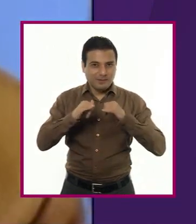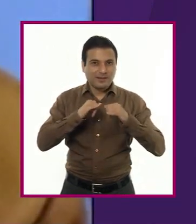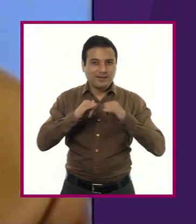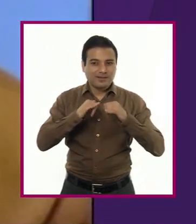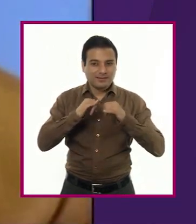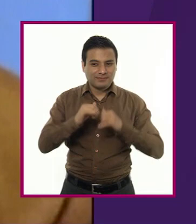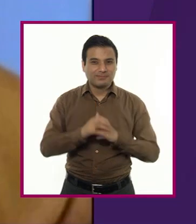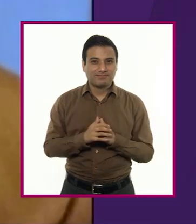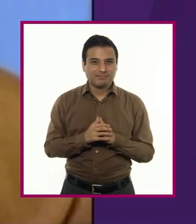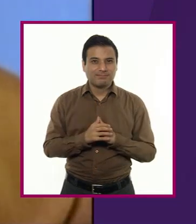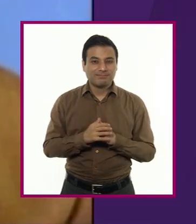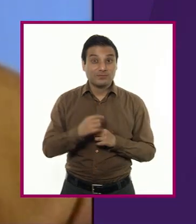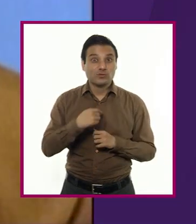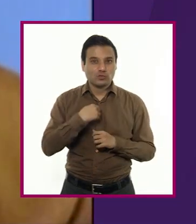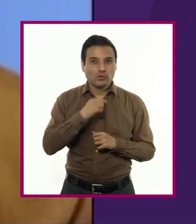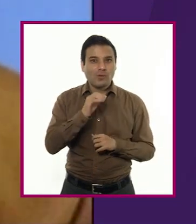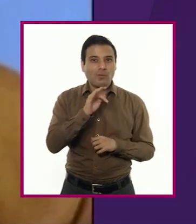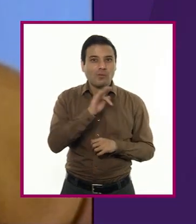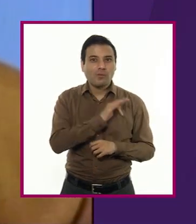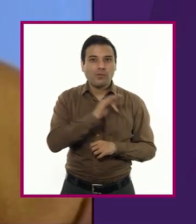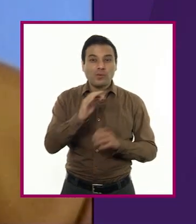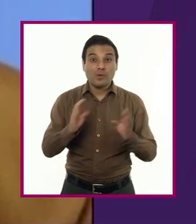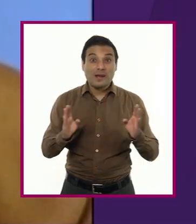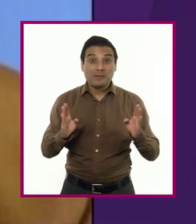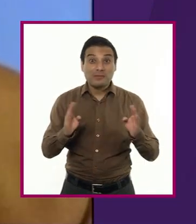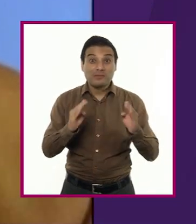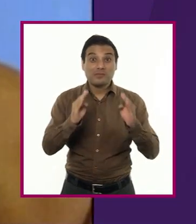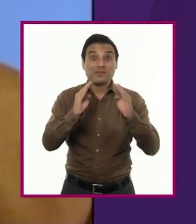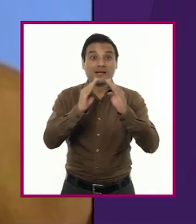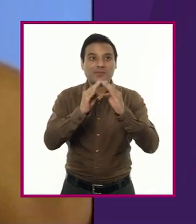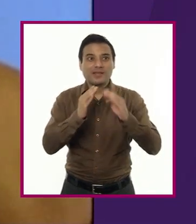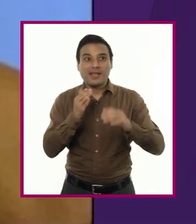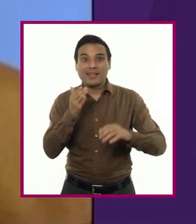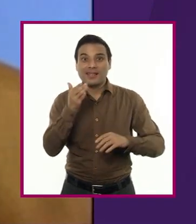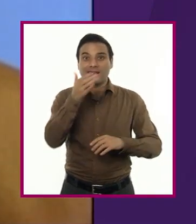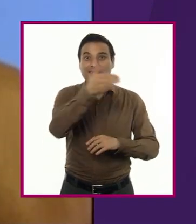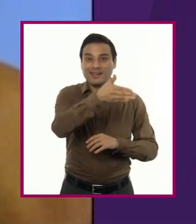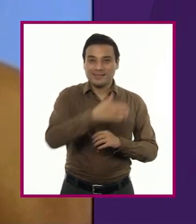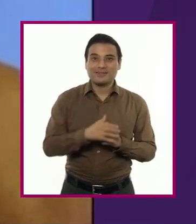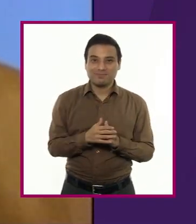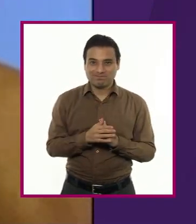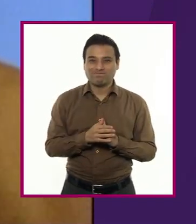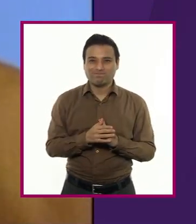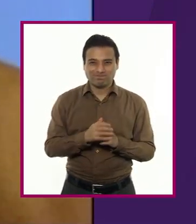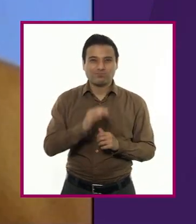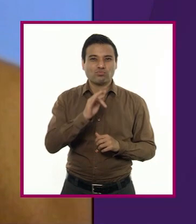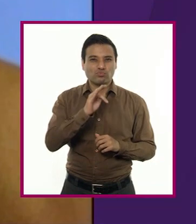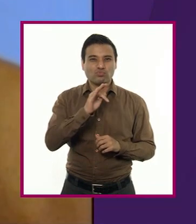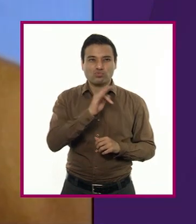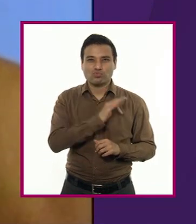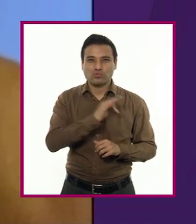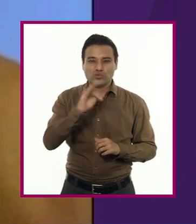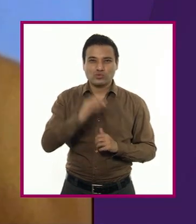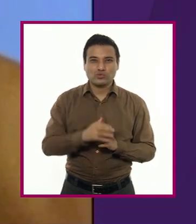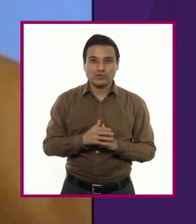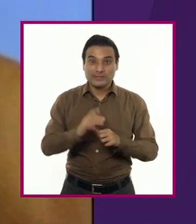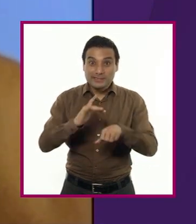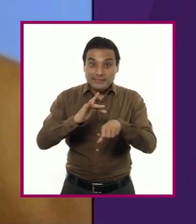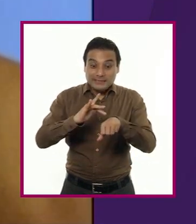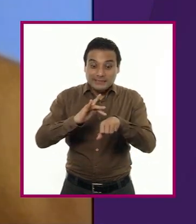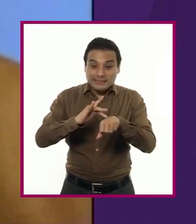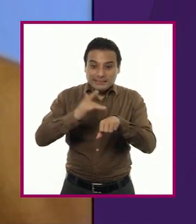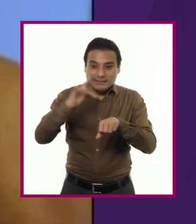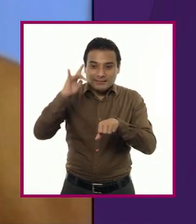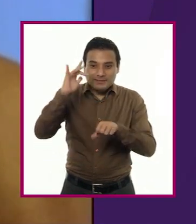I can go to the pyramid and steal those precious stones.